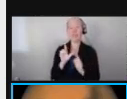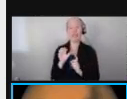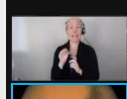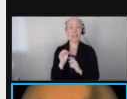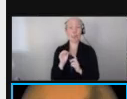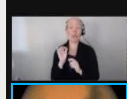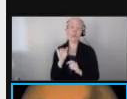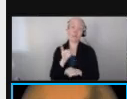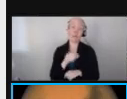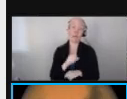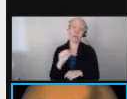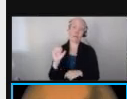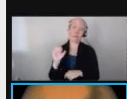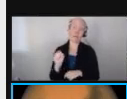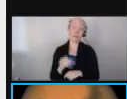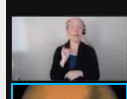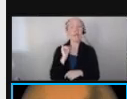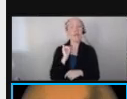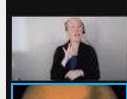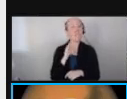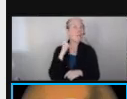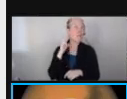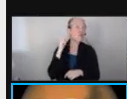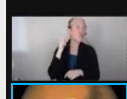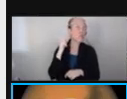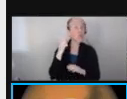And should we ever have access to any other